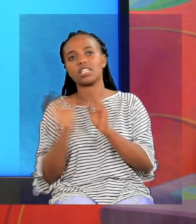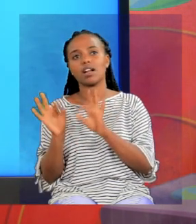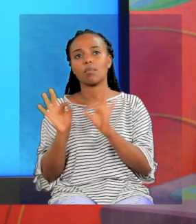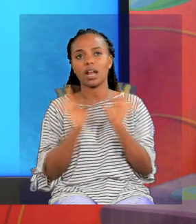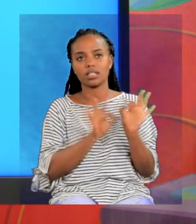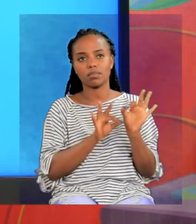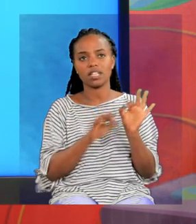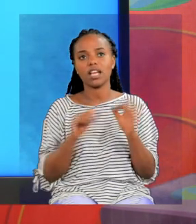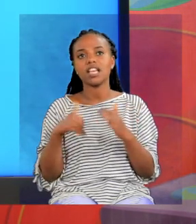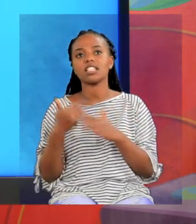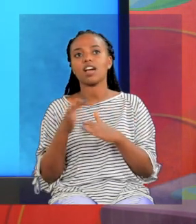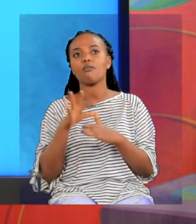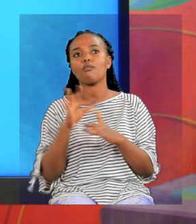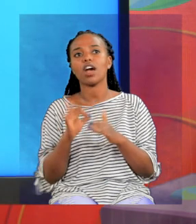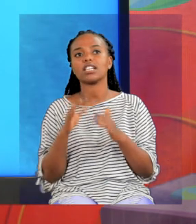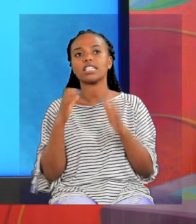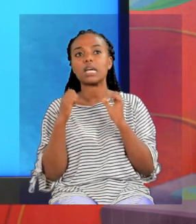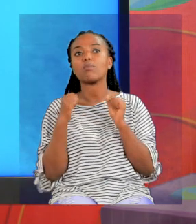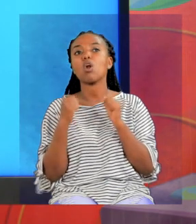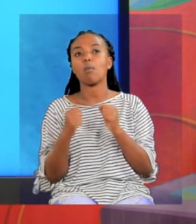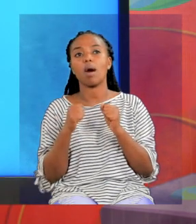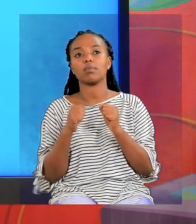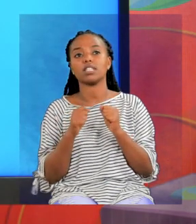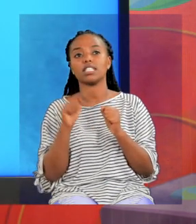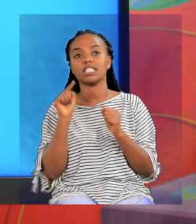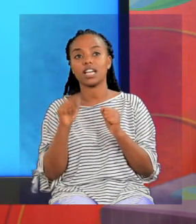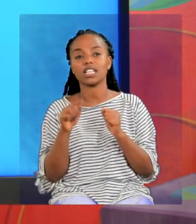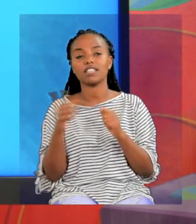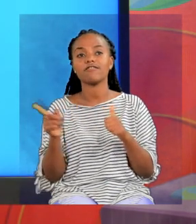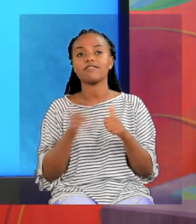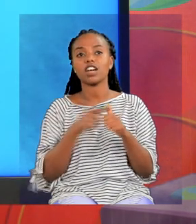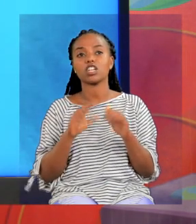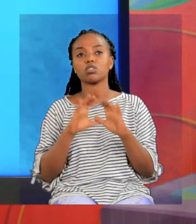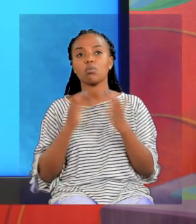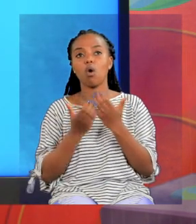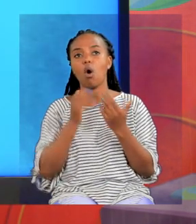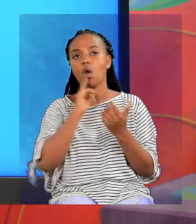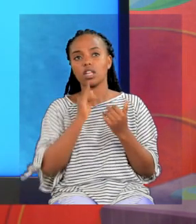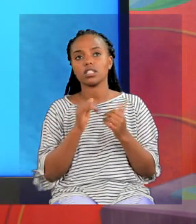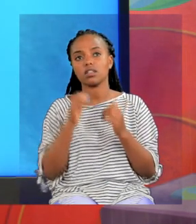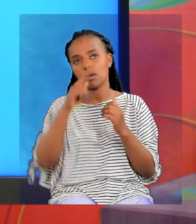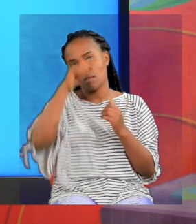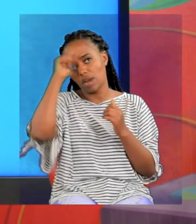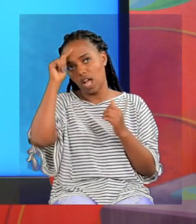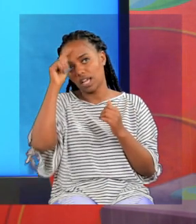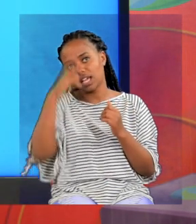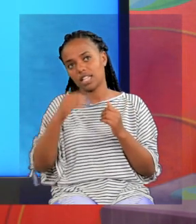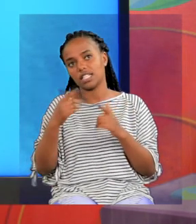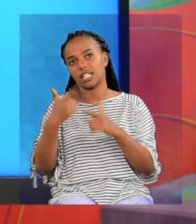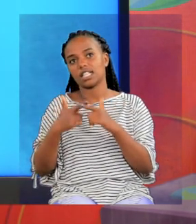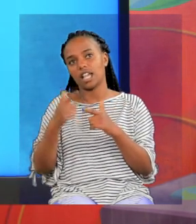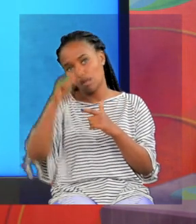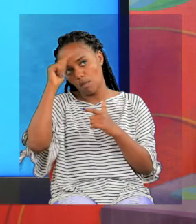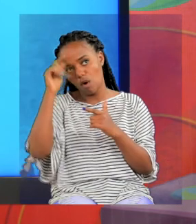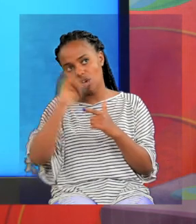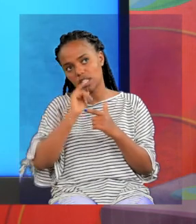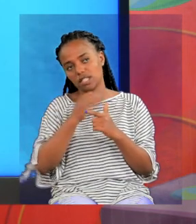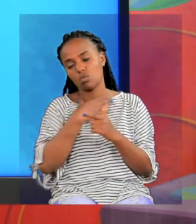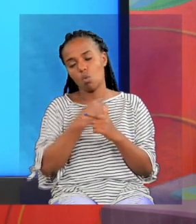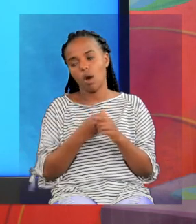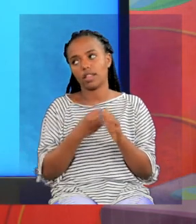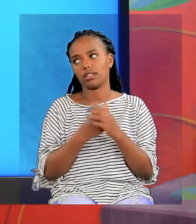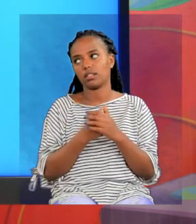with replacement, then find the probability that the first ball is black and the second ball is